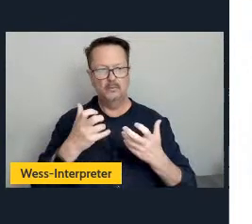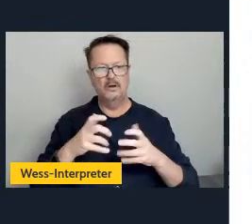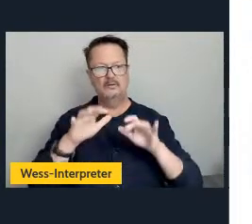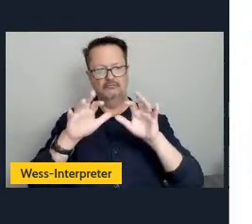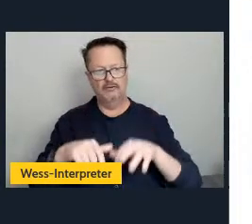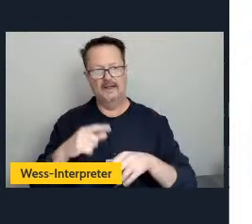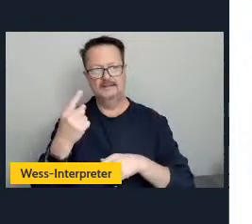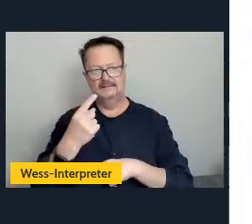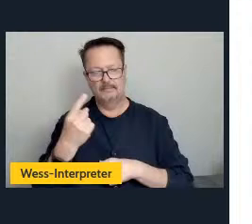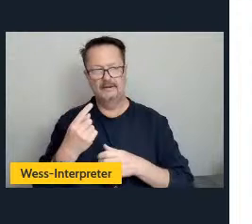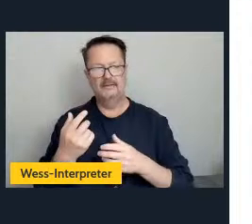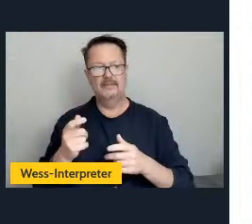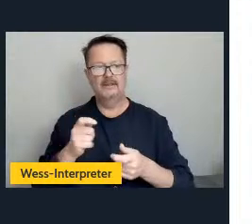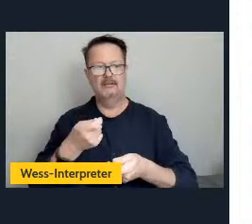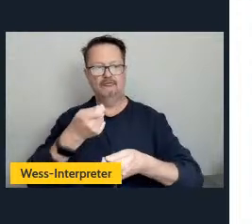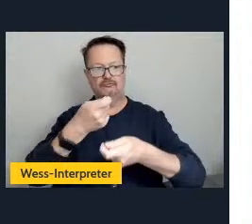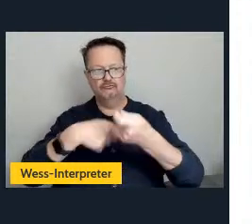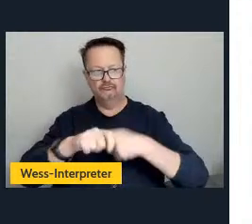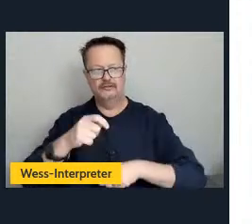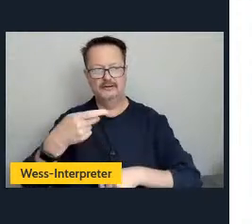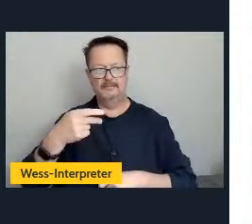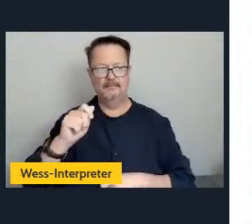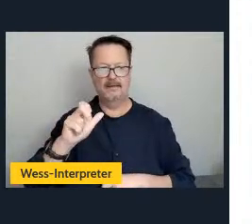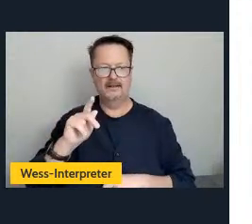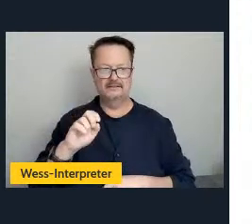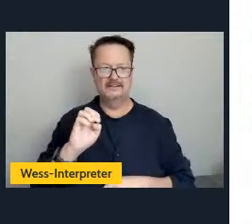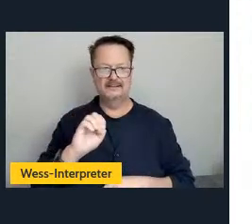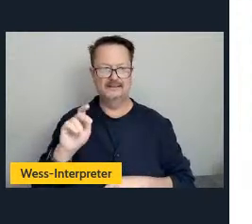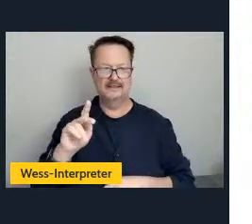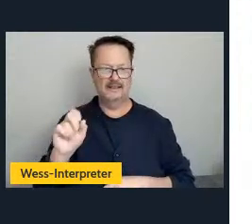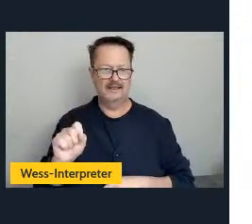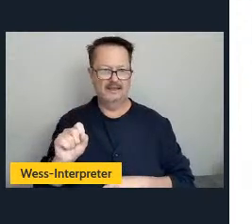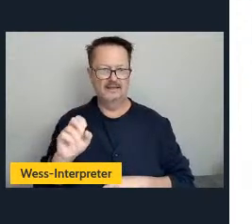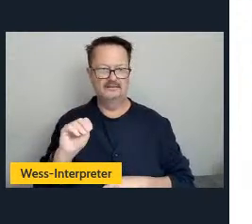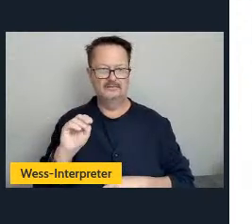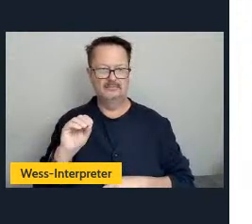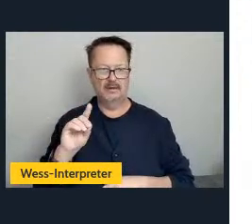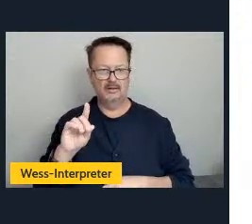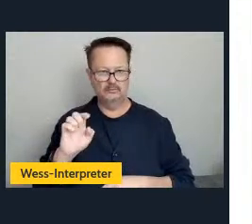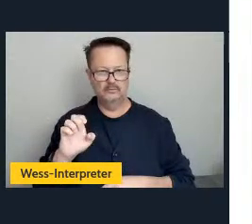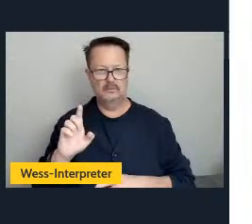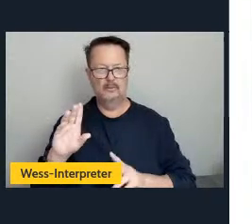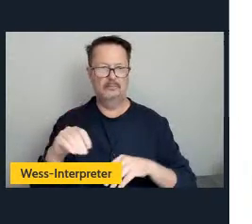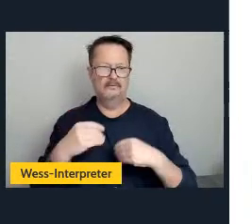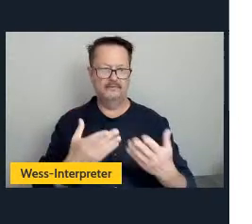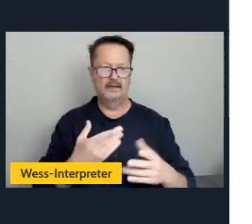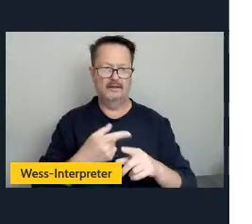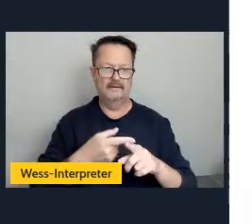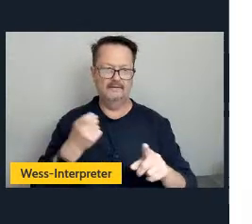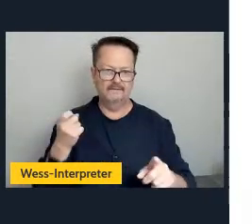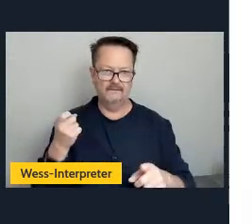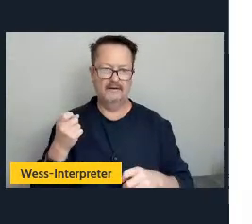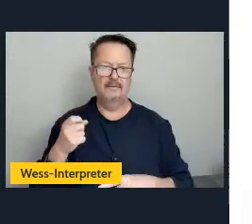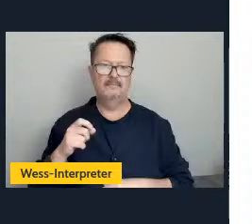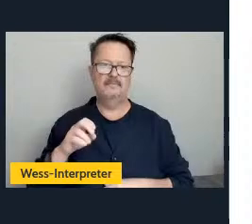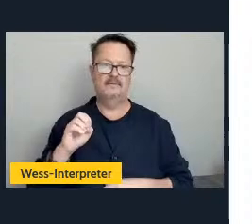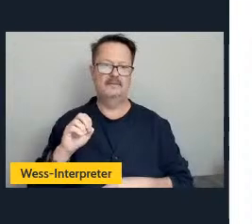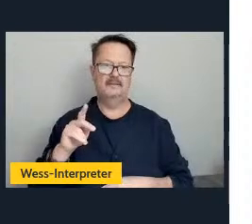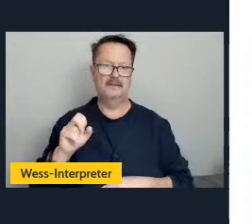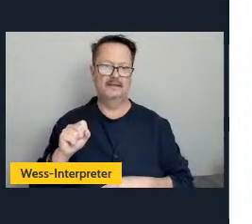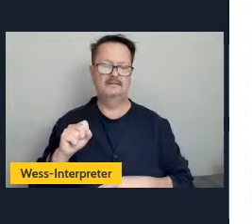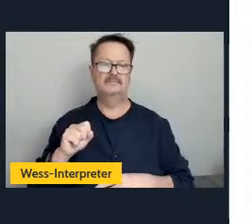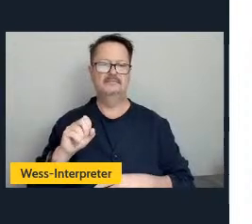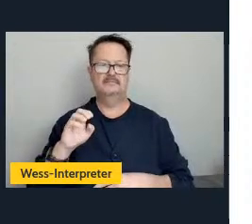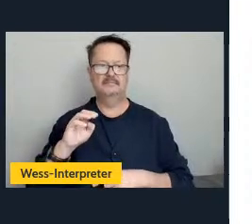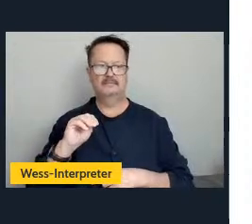repackages the EKS module that we provide from the Terraform AWS modules, and we